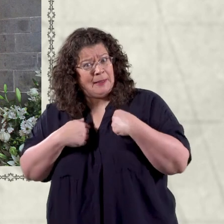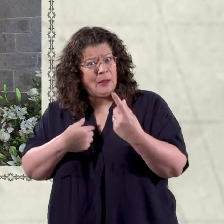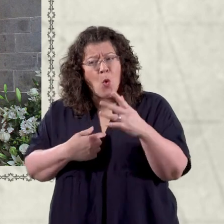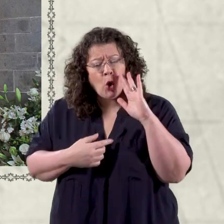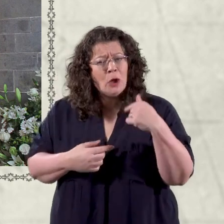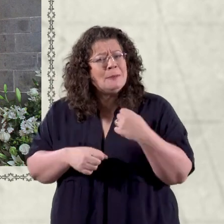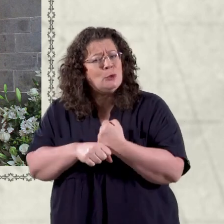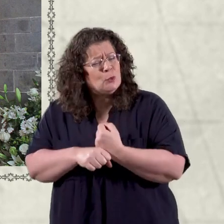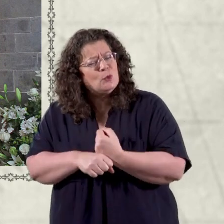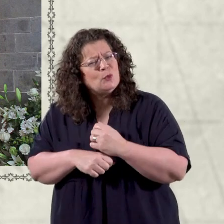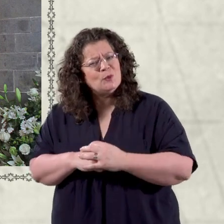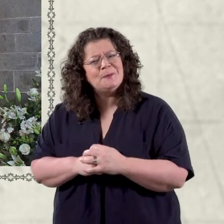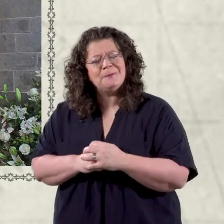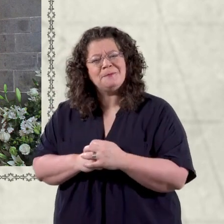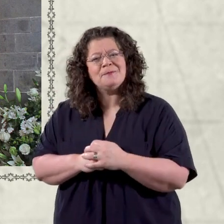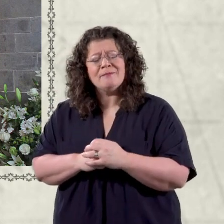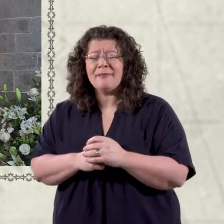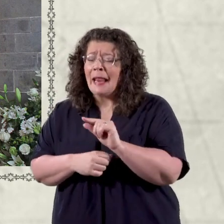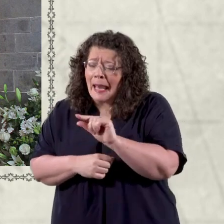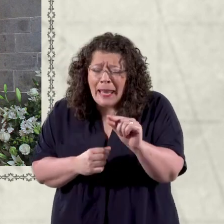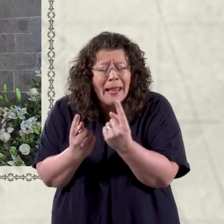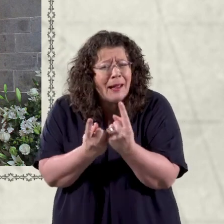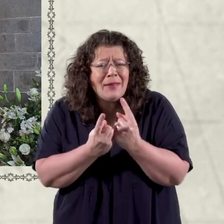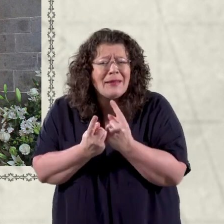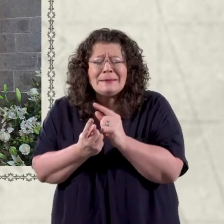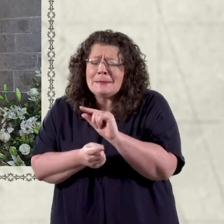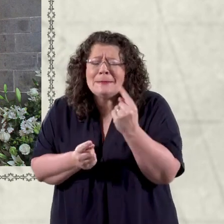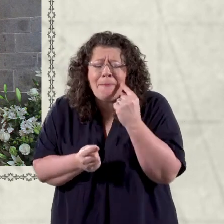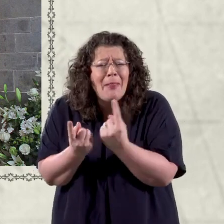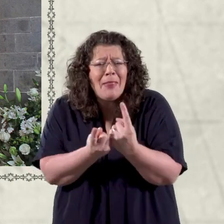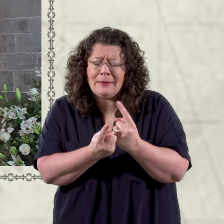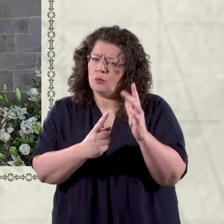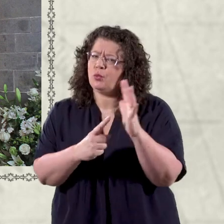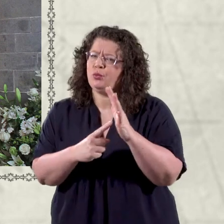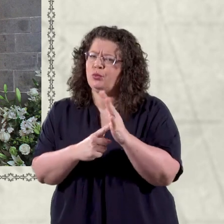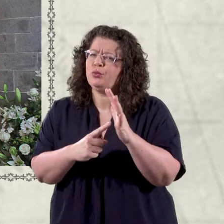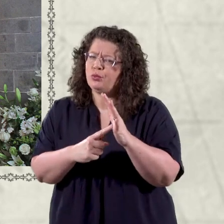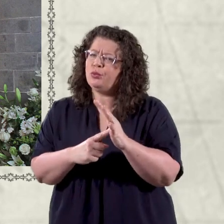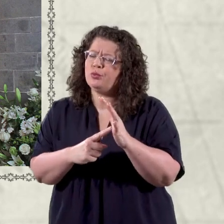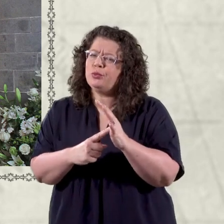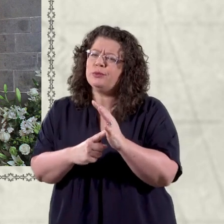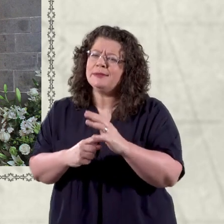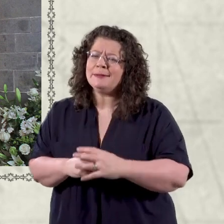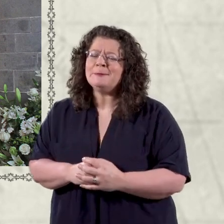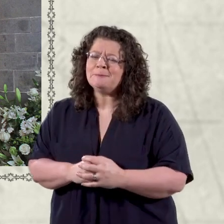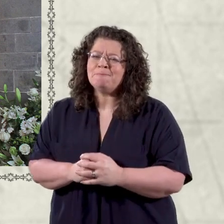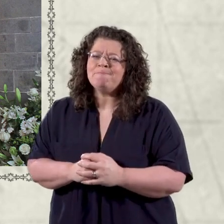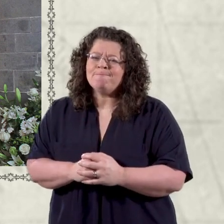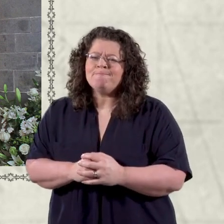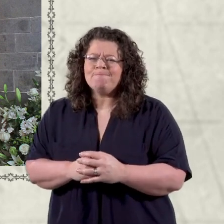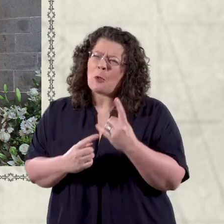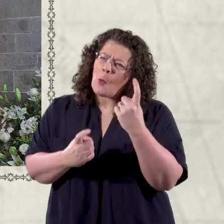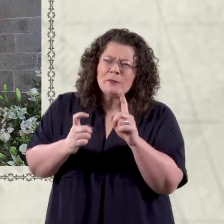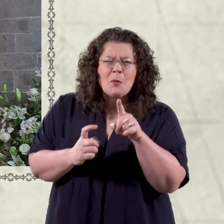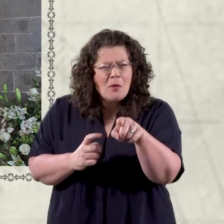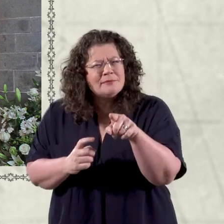me do. Yes, the little simple things, you see, they're so important. I wonder